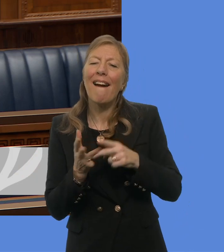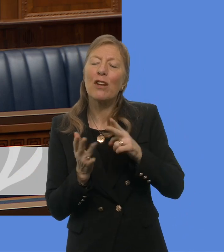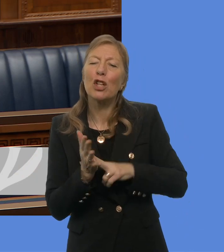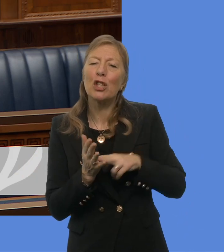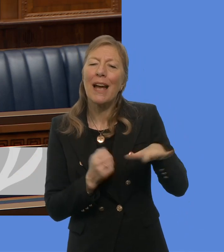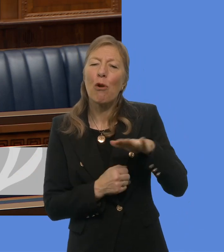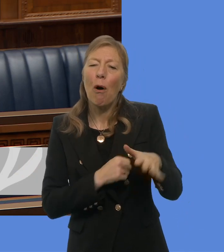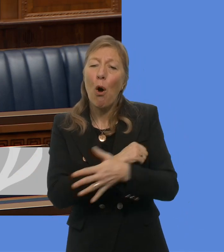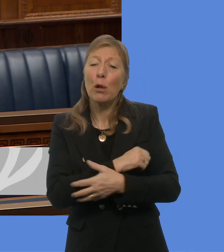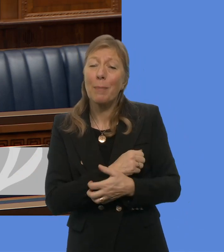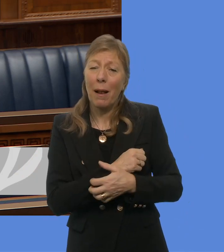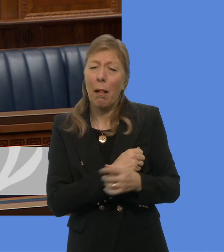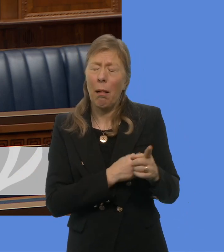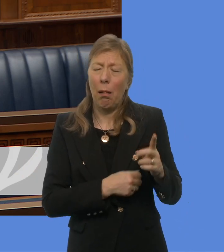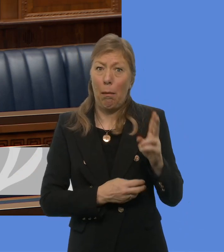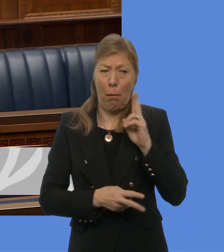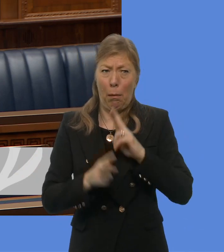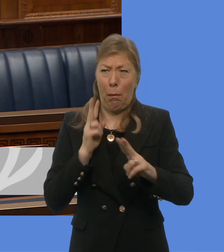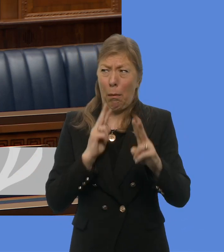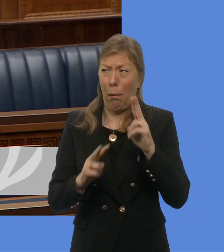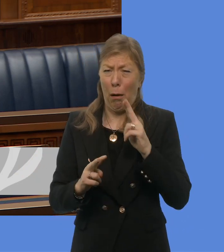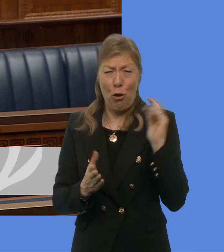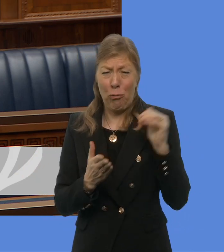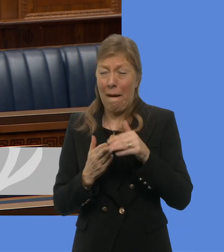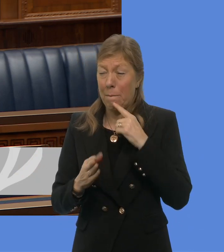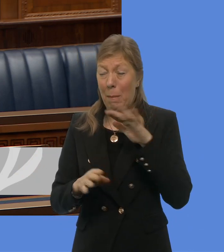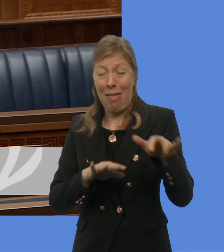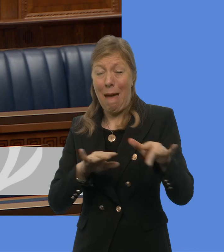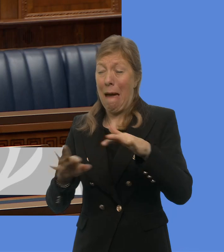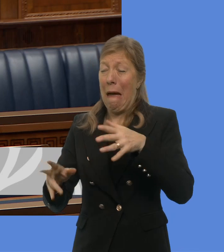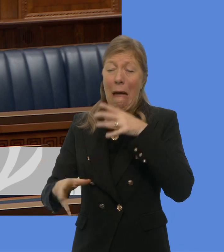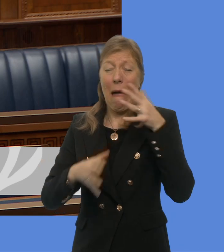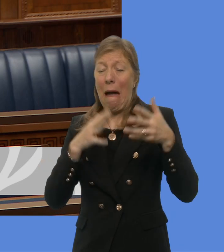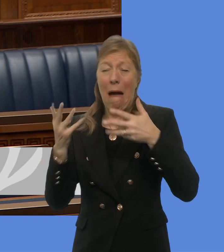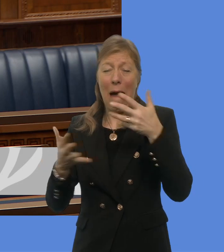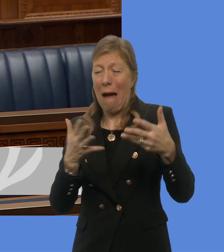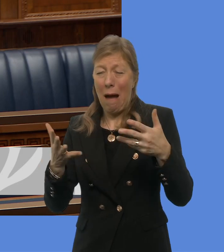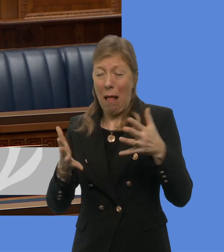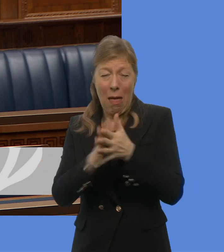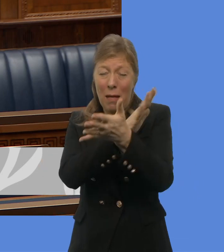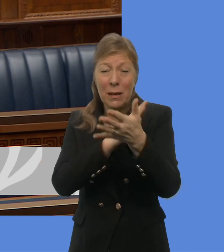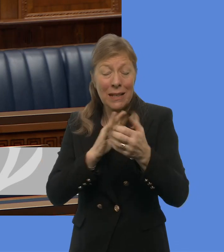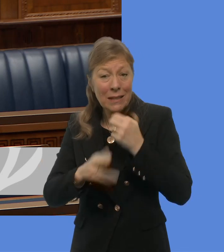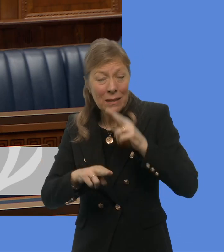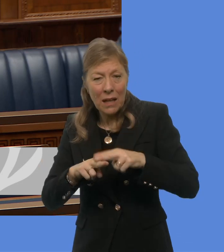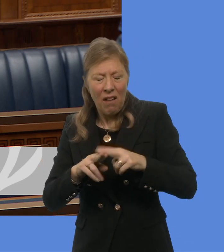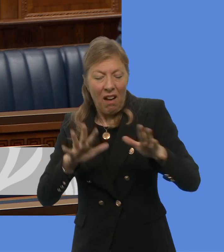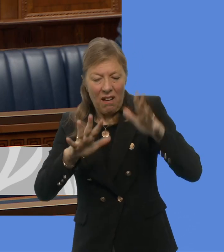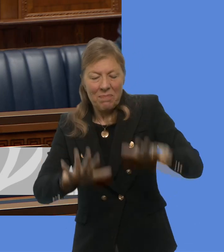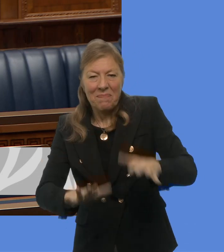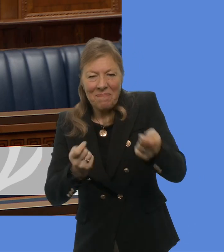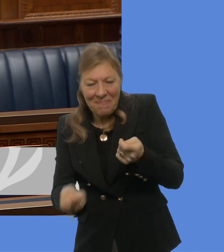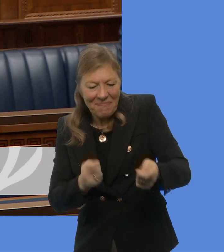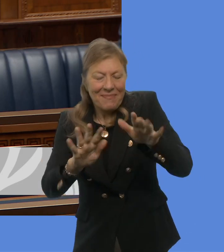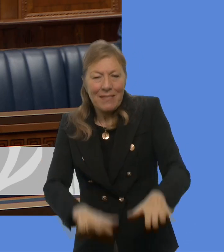firsthand the issue of excess alcohol and the dangers it creates to some of the staff. Does the Minister not accept that this